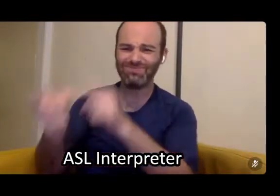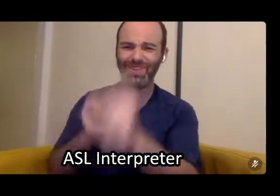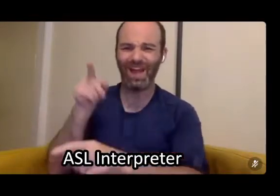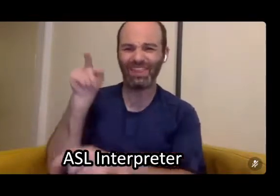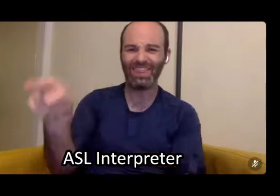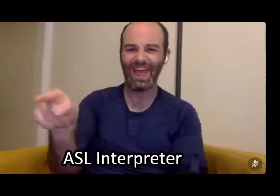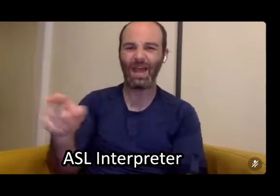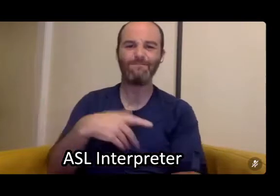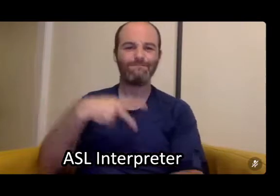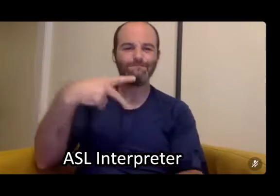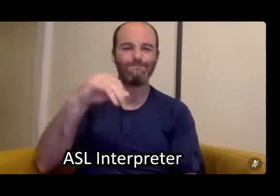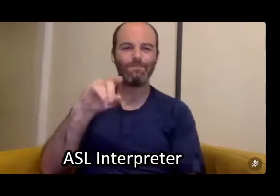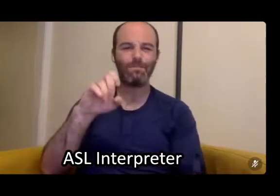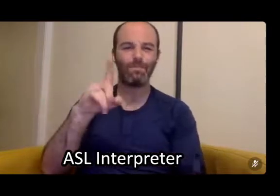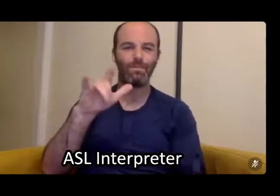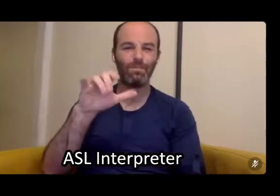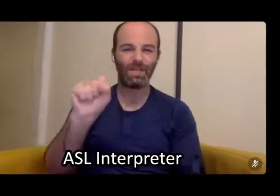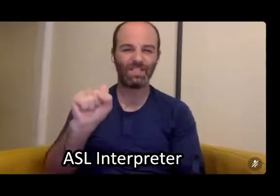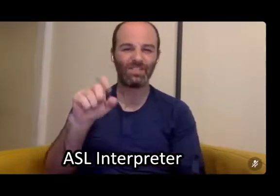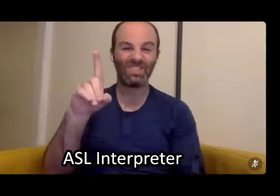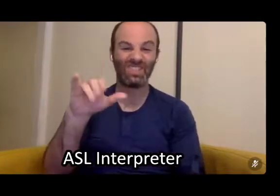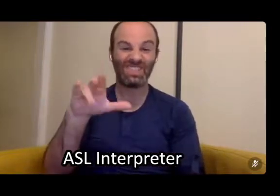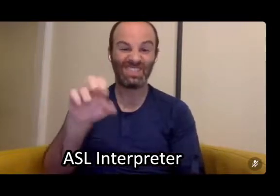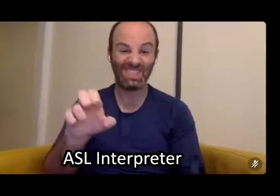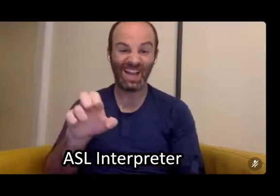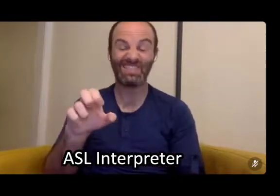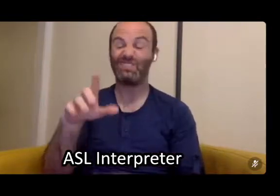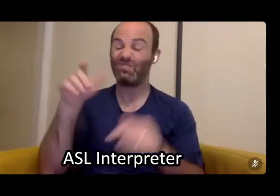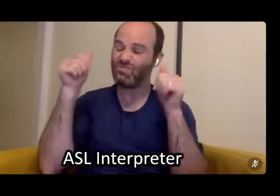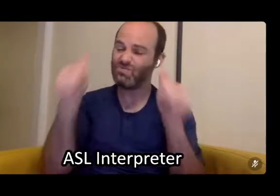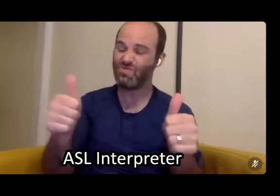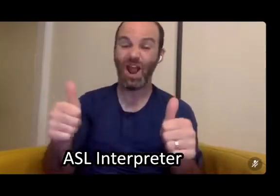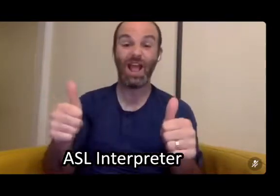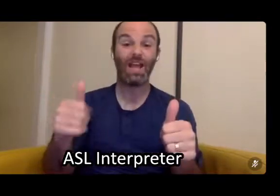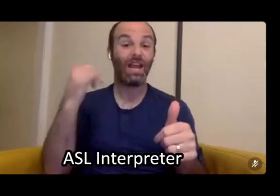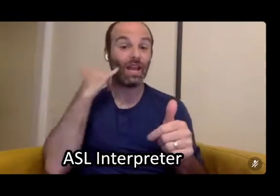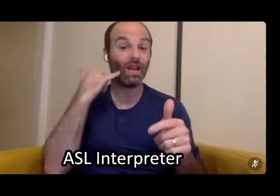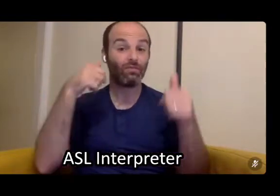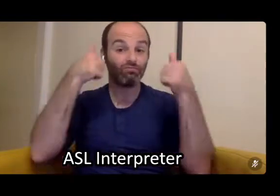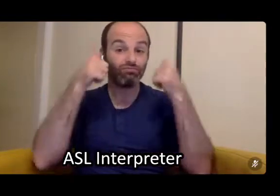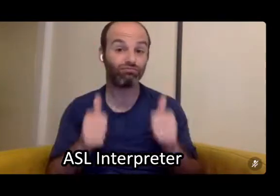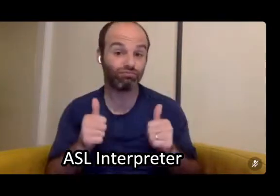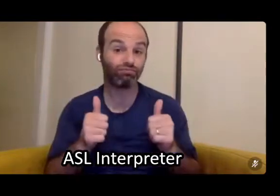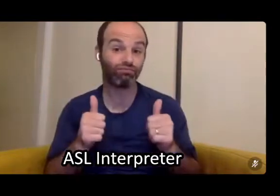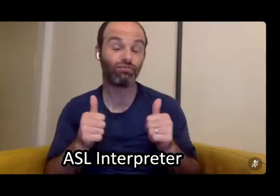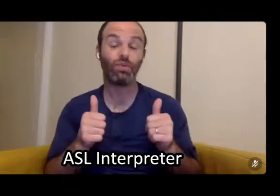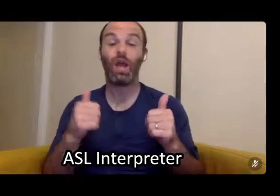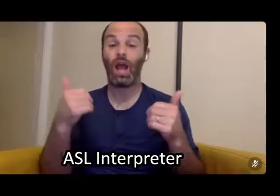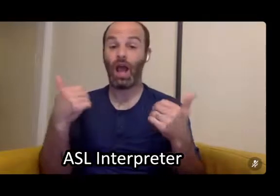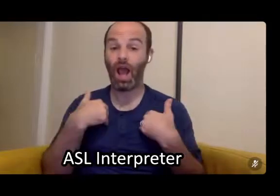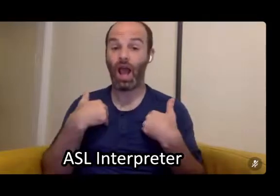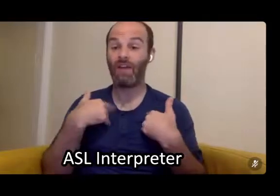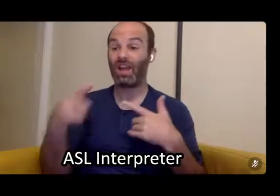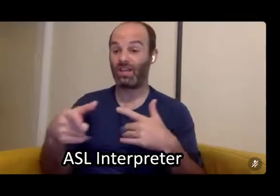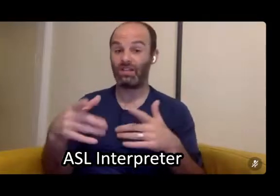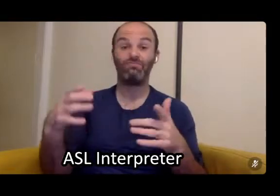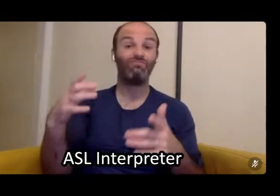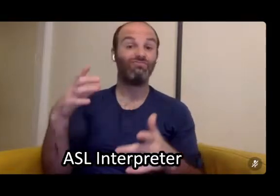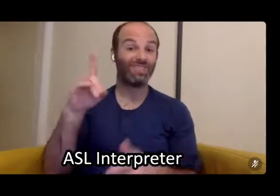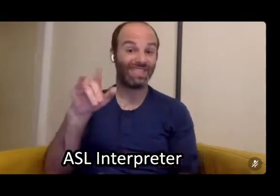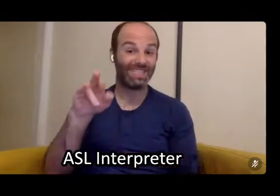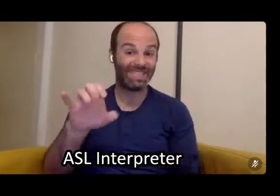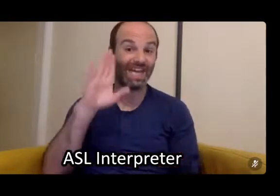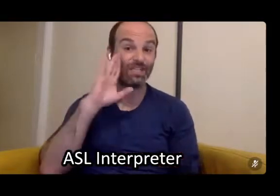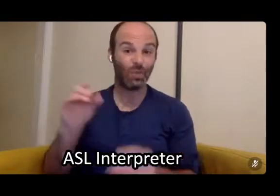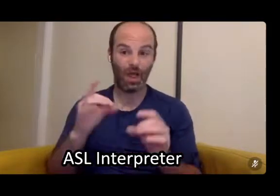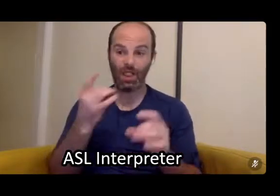If you're hearing impaired as well, they also light up and can display it on a screen for you. You'll be able to sync them up with different apps and